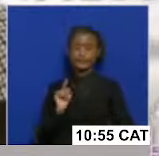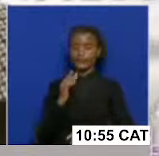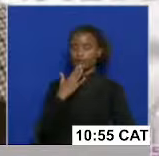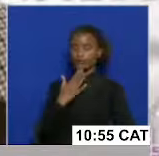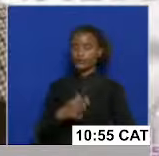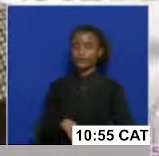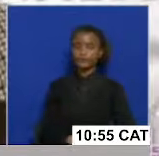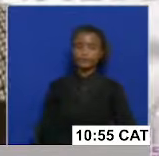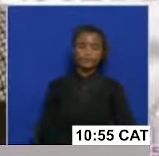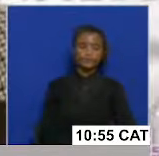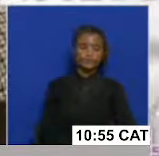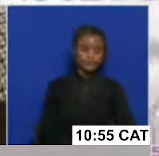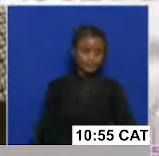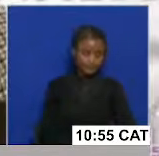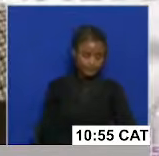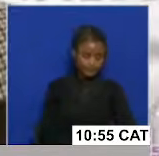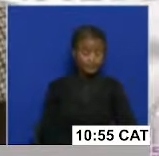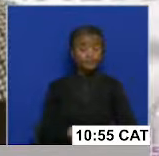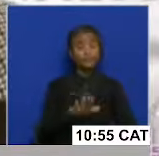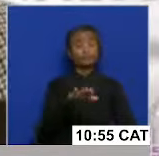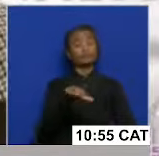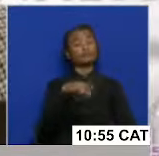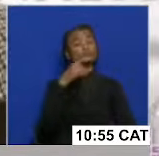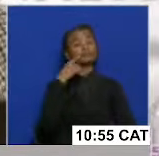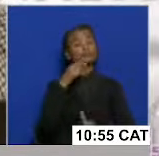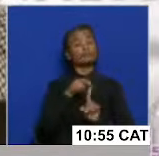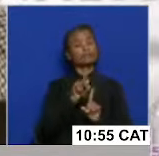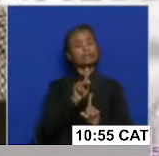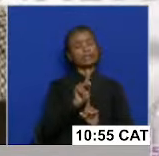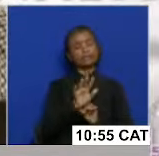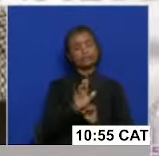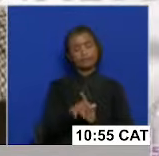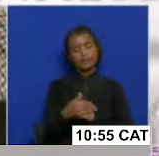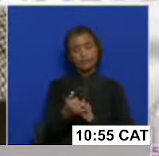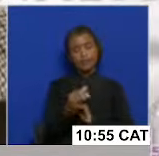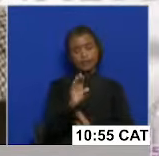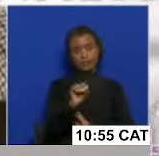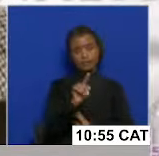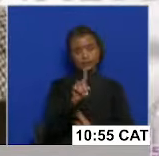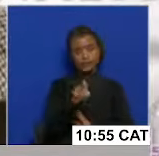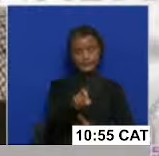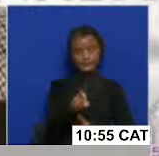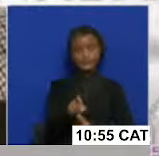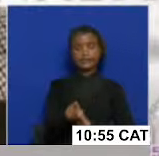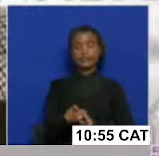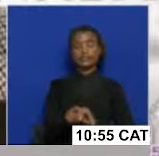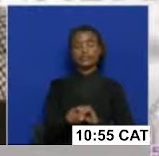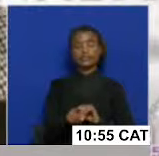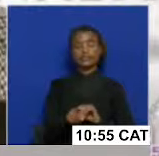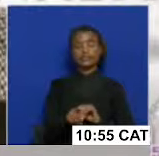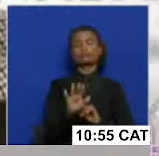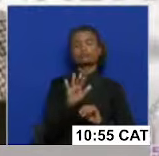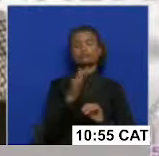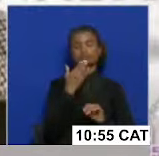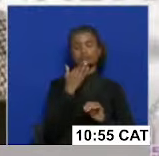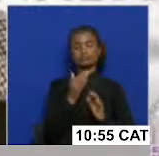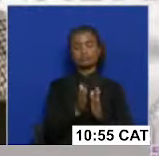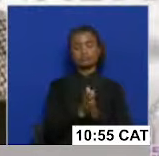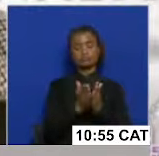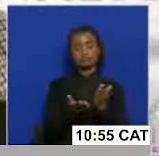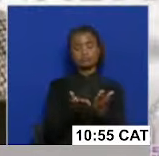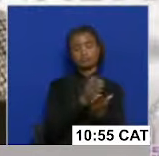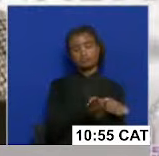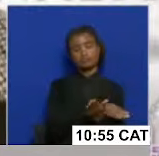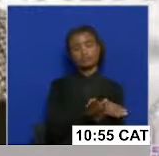Witness K, could I ask you to turn the page over to page 12, please?